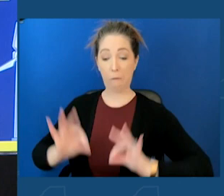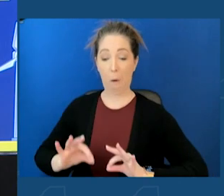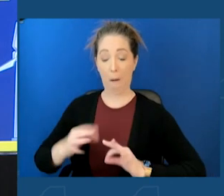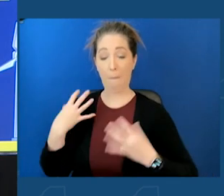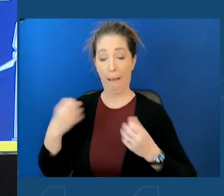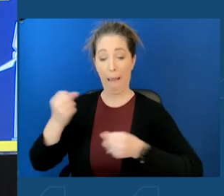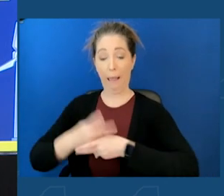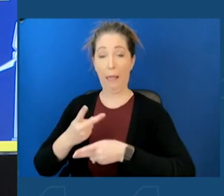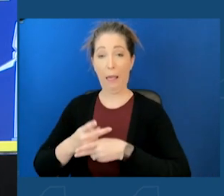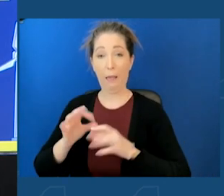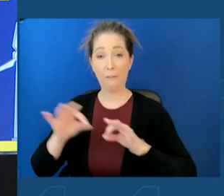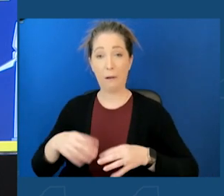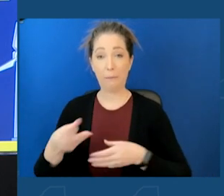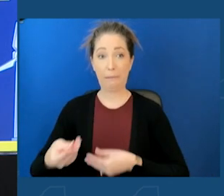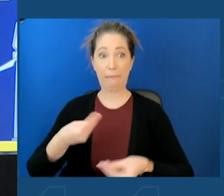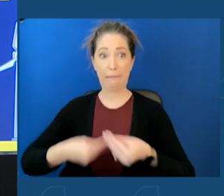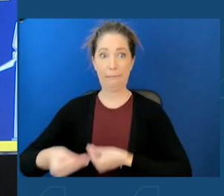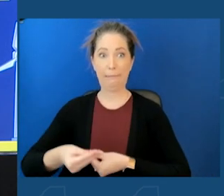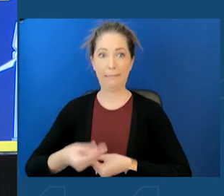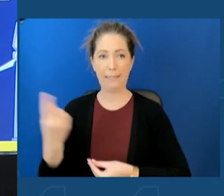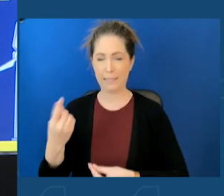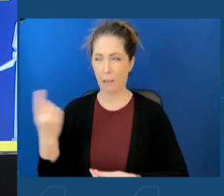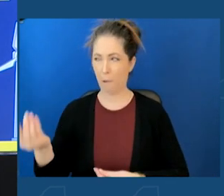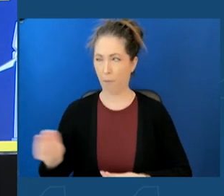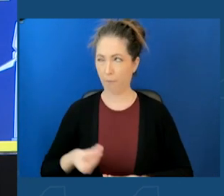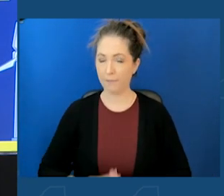Somebody slipped that in there.